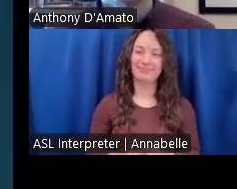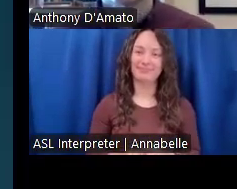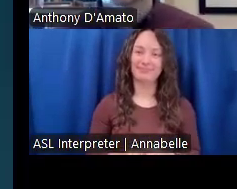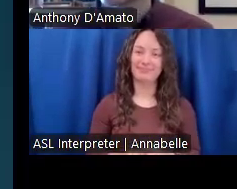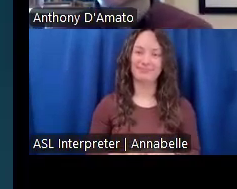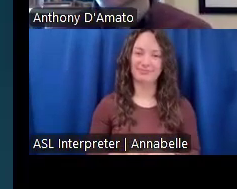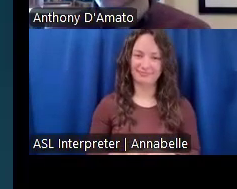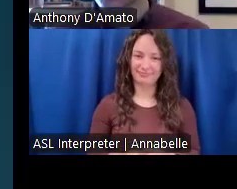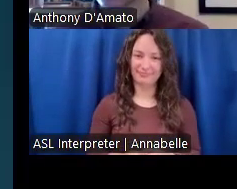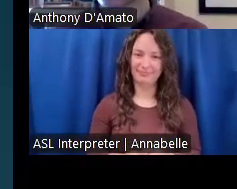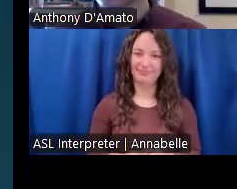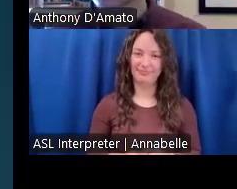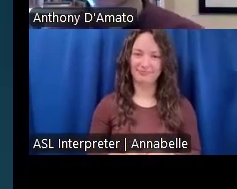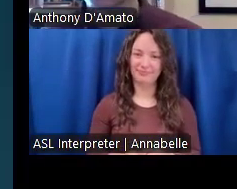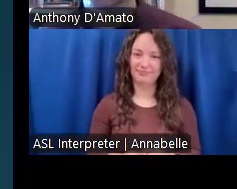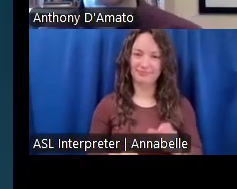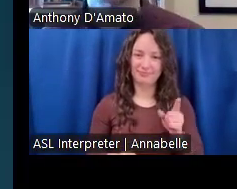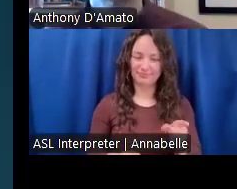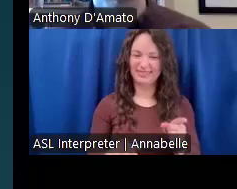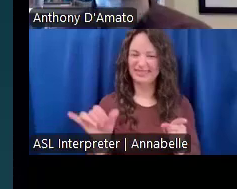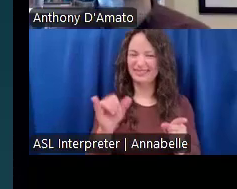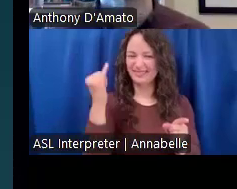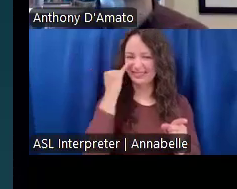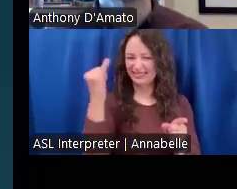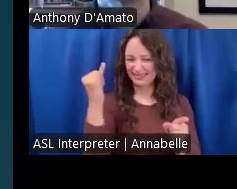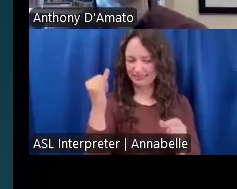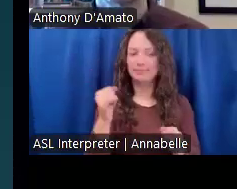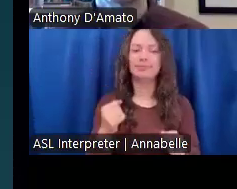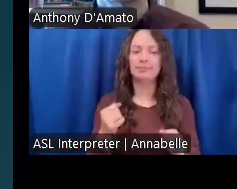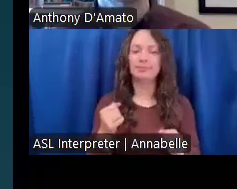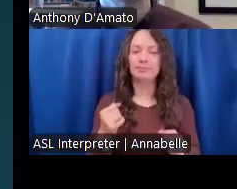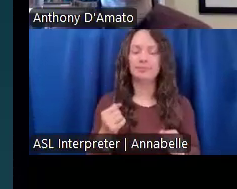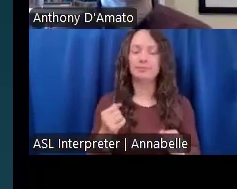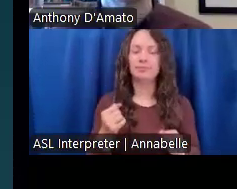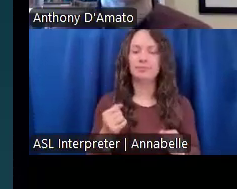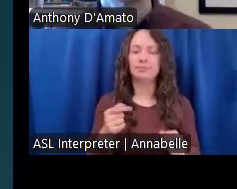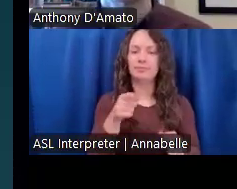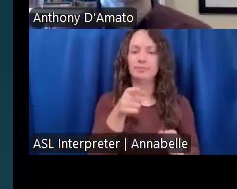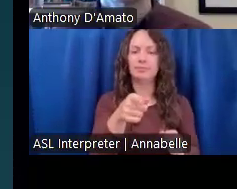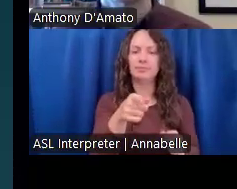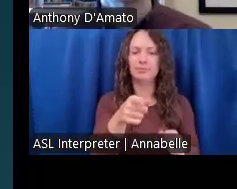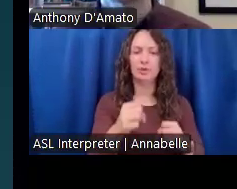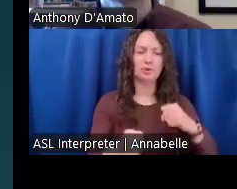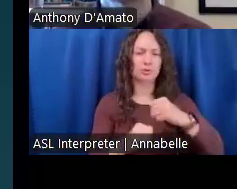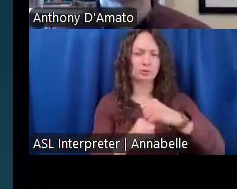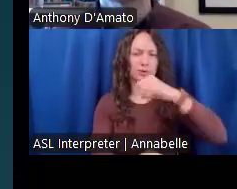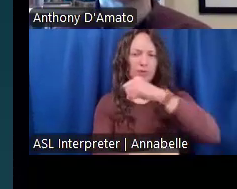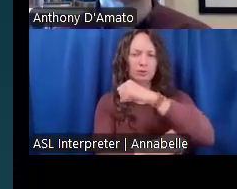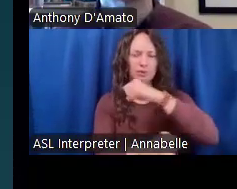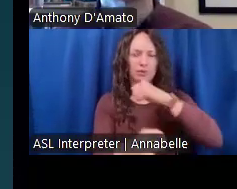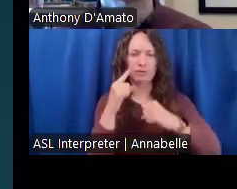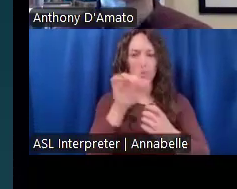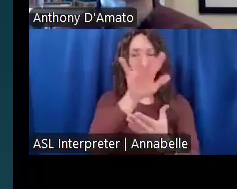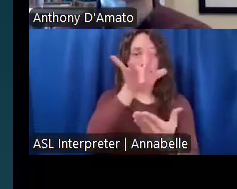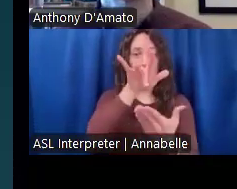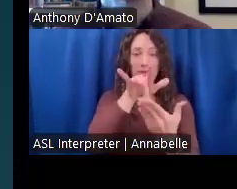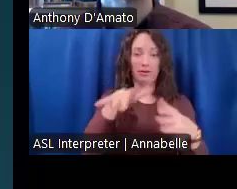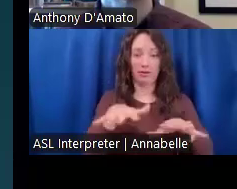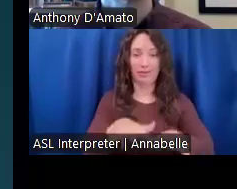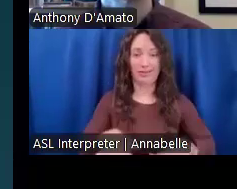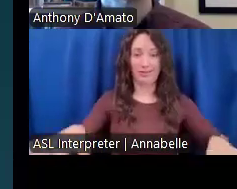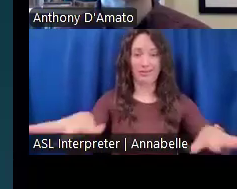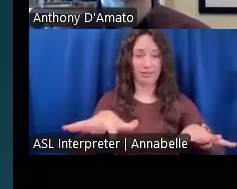And again, it's the same kind of thing, except in reverse. Here, we're not looking for structure in the mid-story and understory beyond